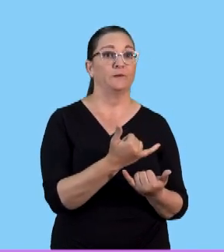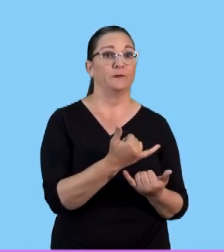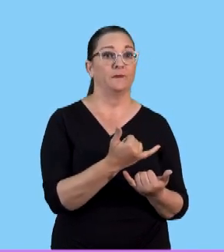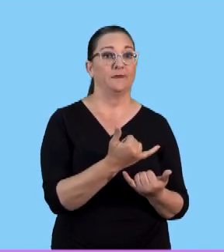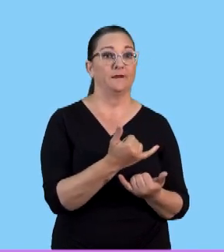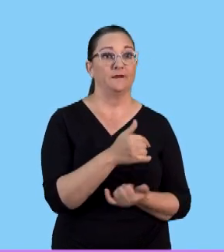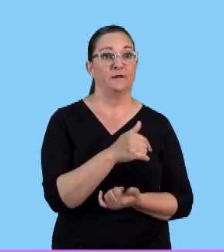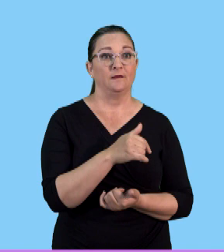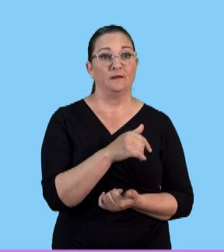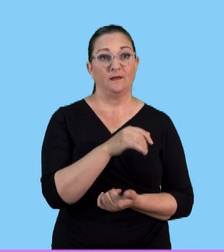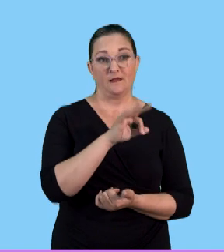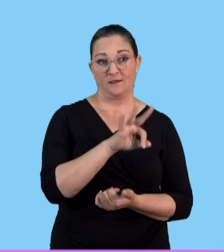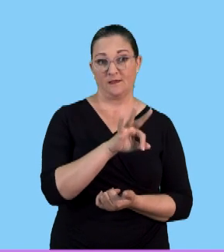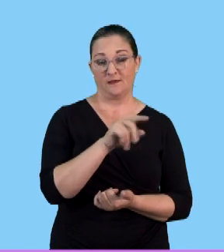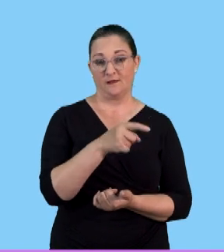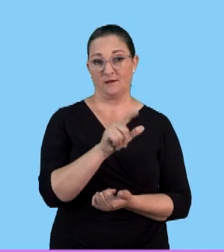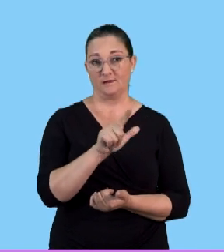says cost, it's